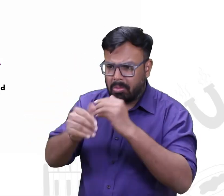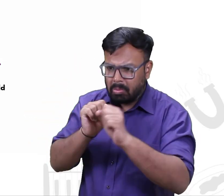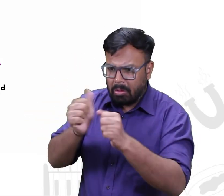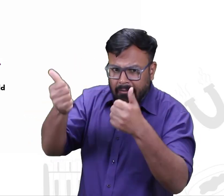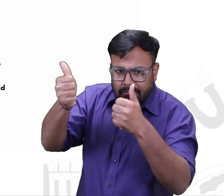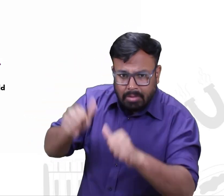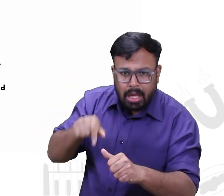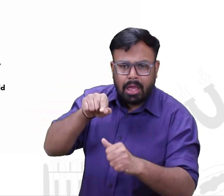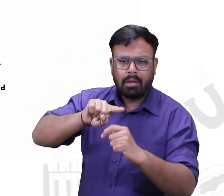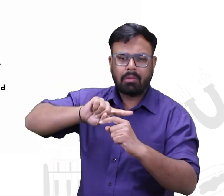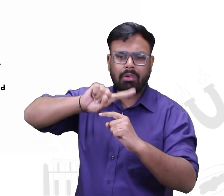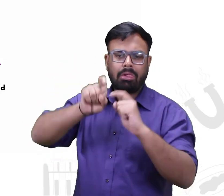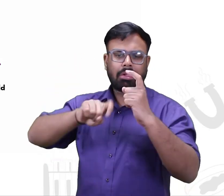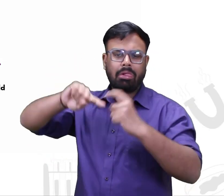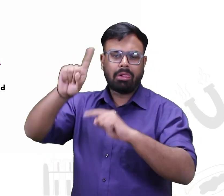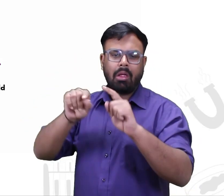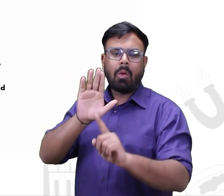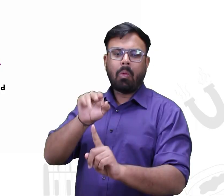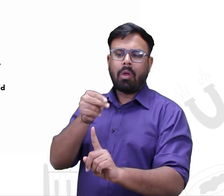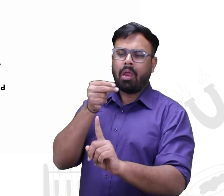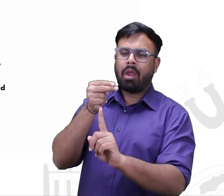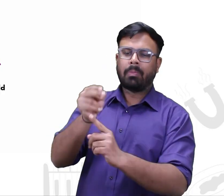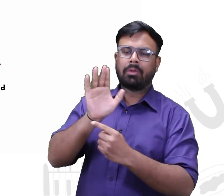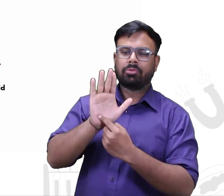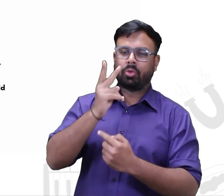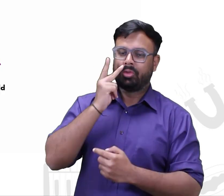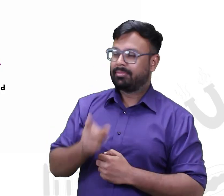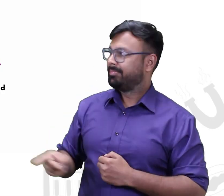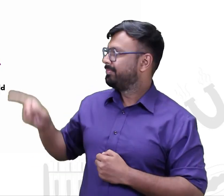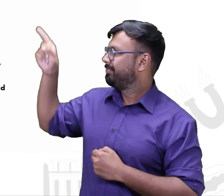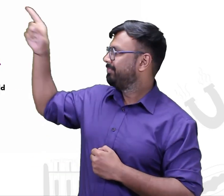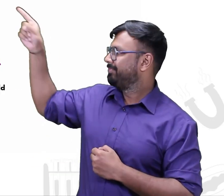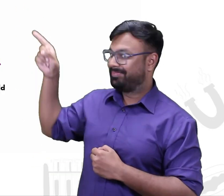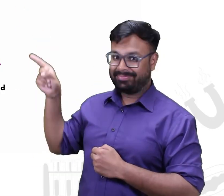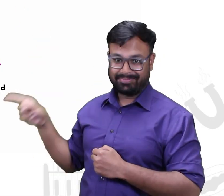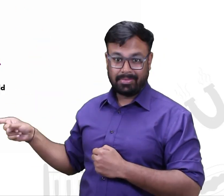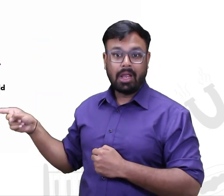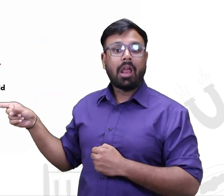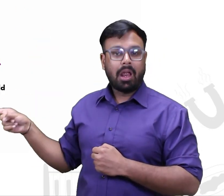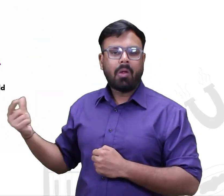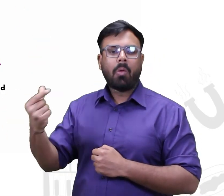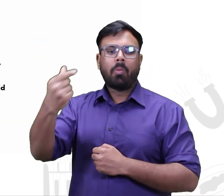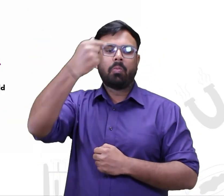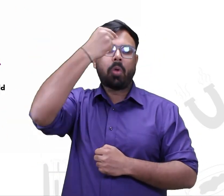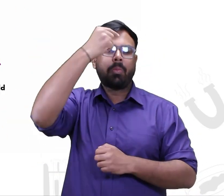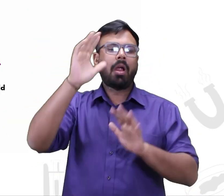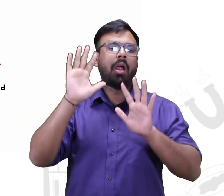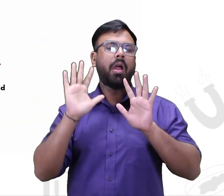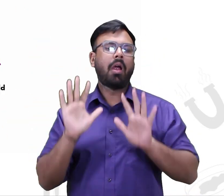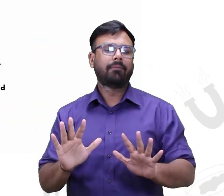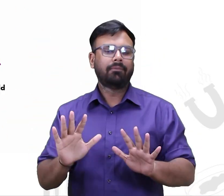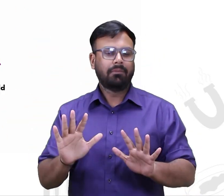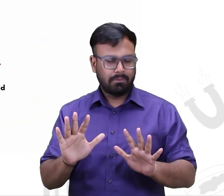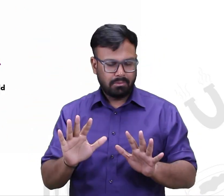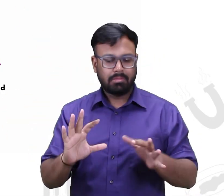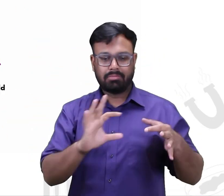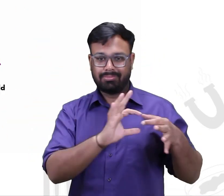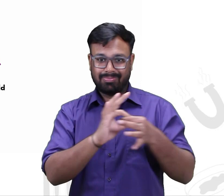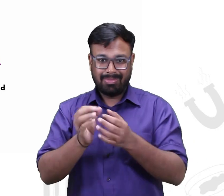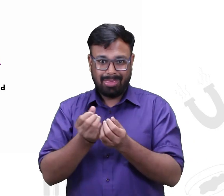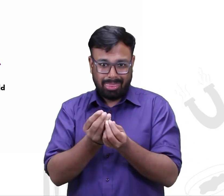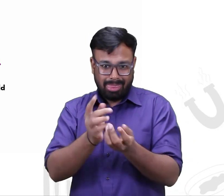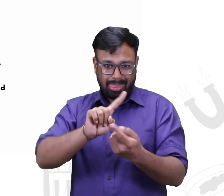functional structures, and then we call these proteins are misfolding and forming aggregates. These kind of aggregates are associated